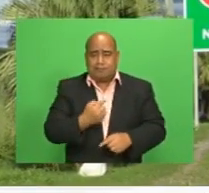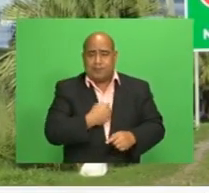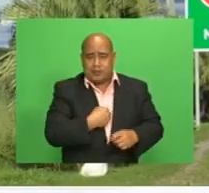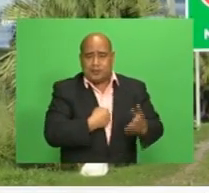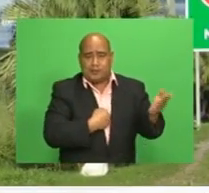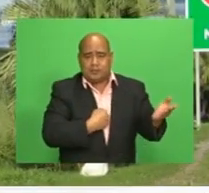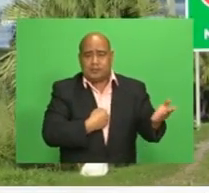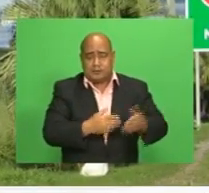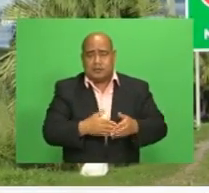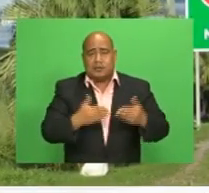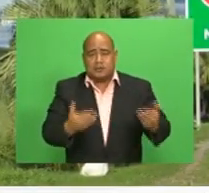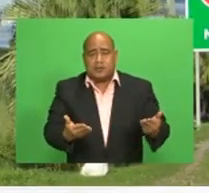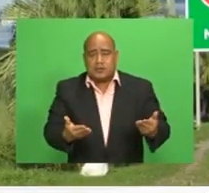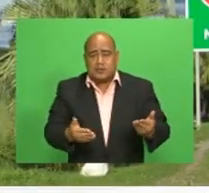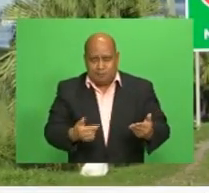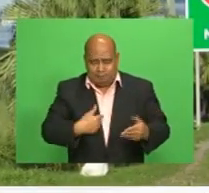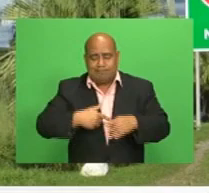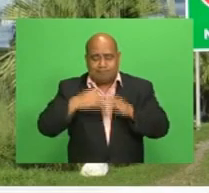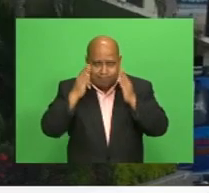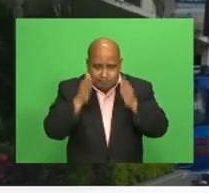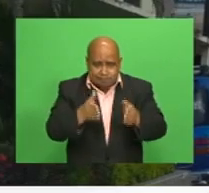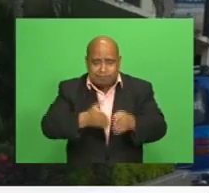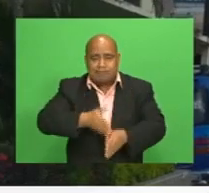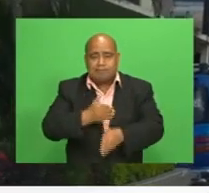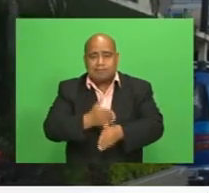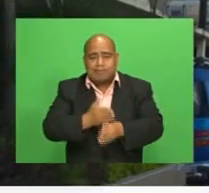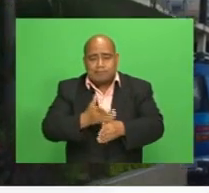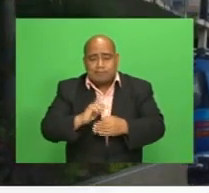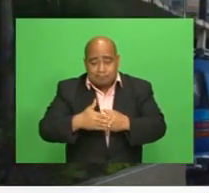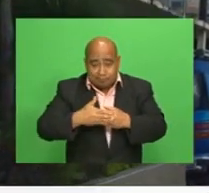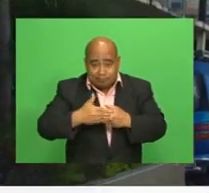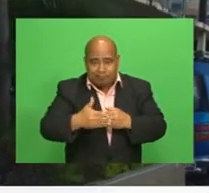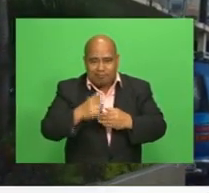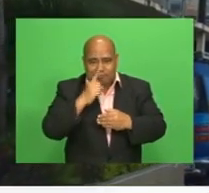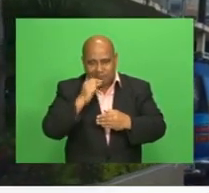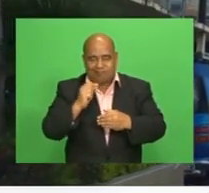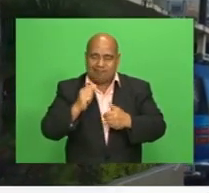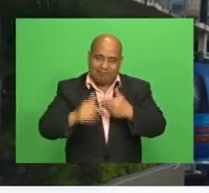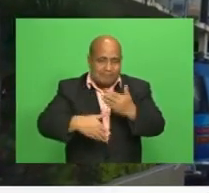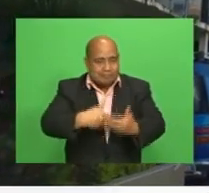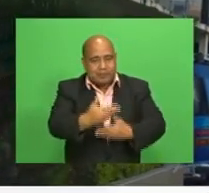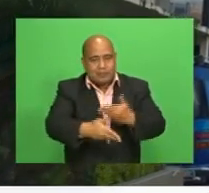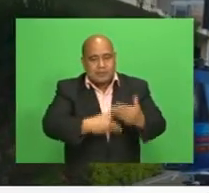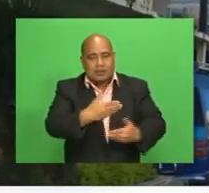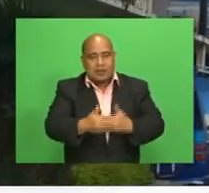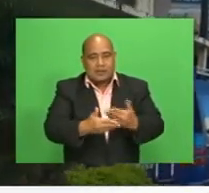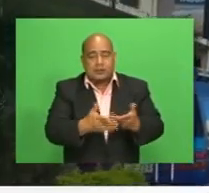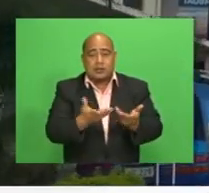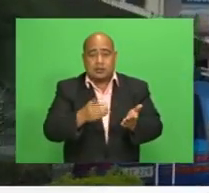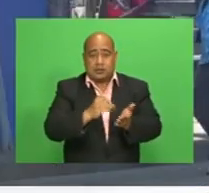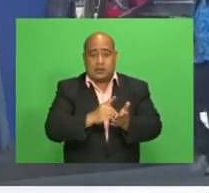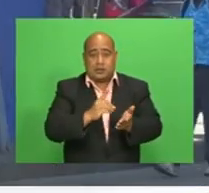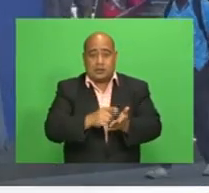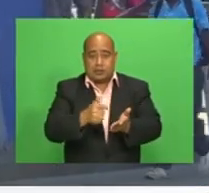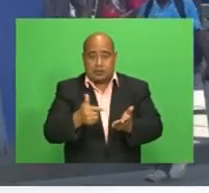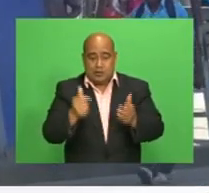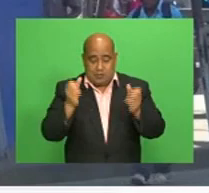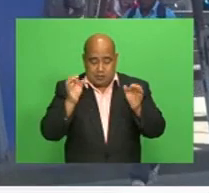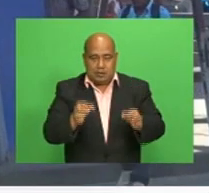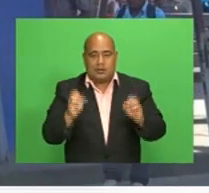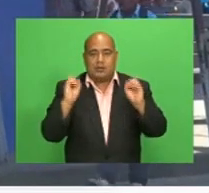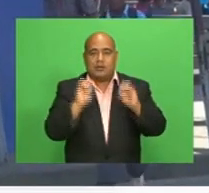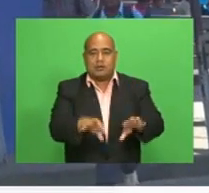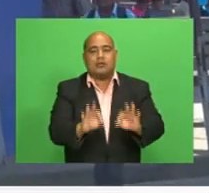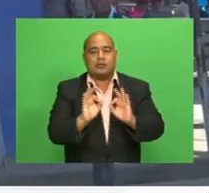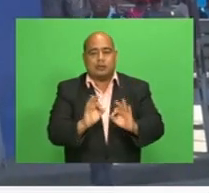on this job now, so obviously I can talk about now, and this is the date that we have come up with.